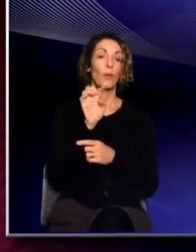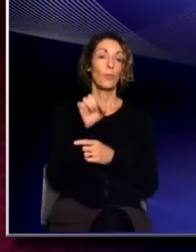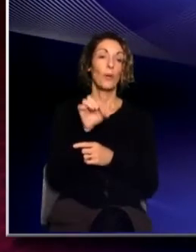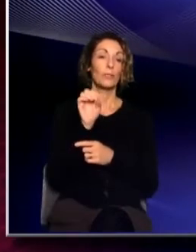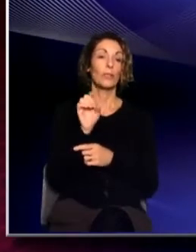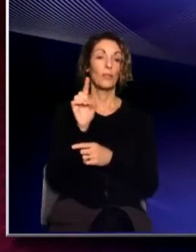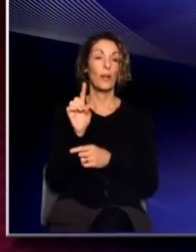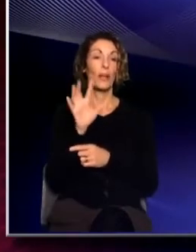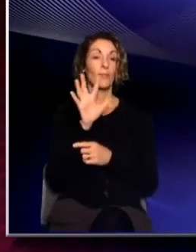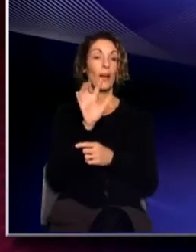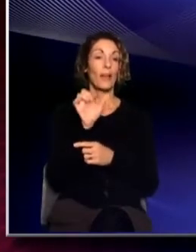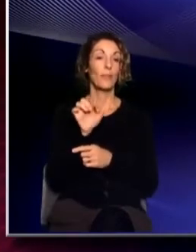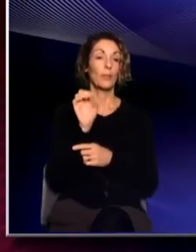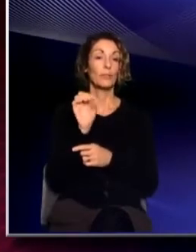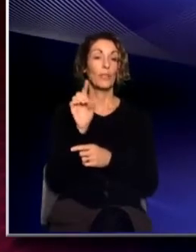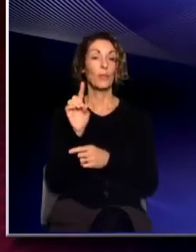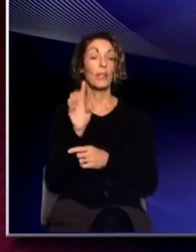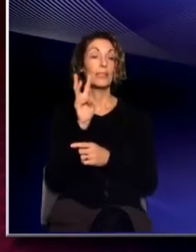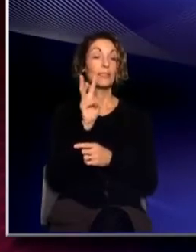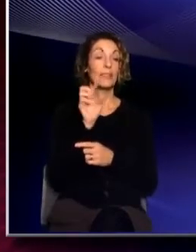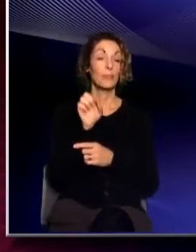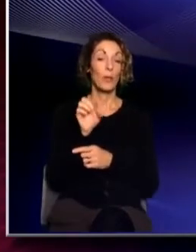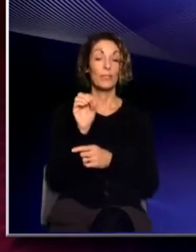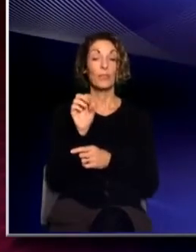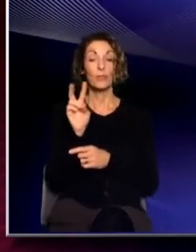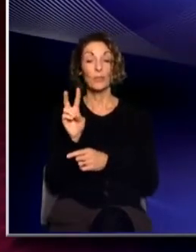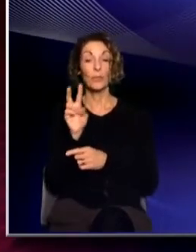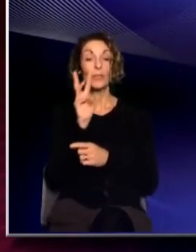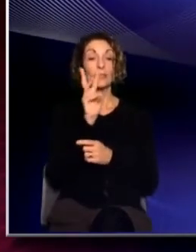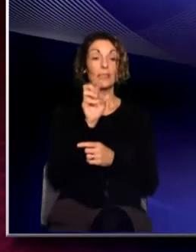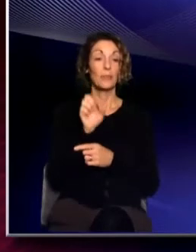6.02, and 6.04. Do I have a motion?